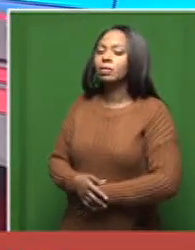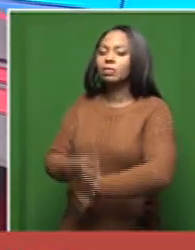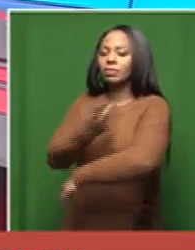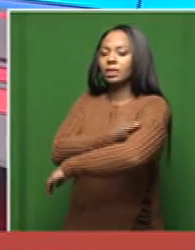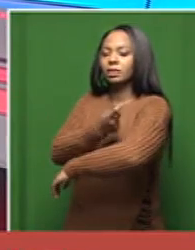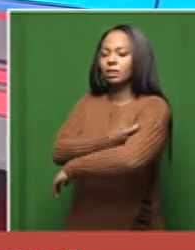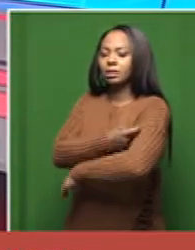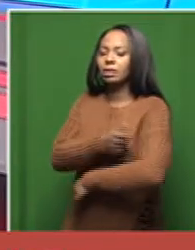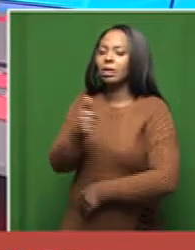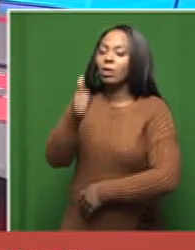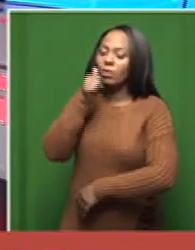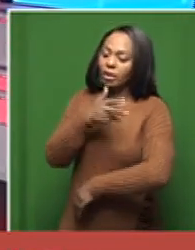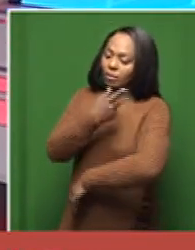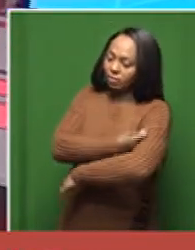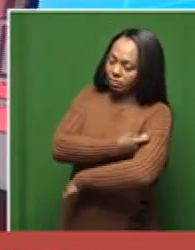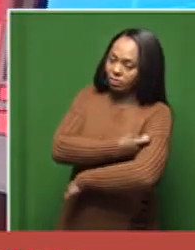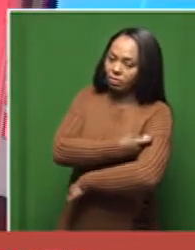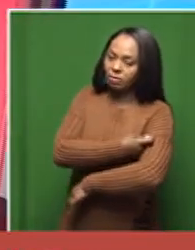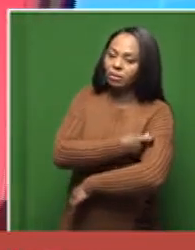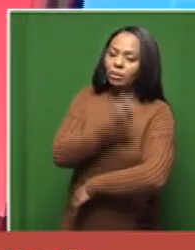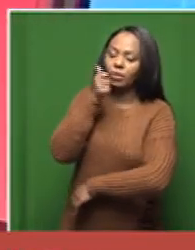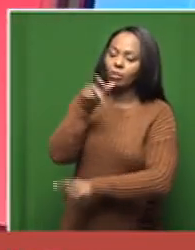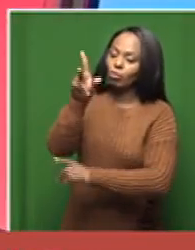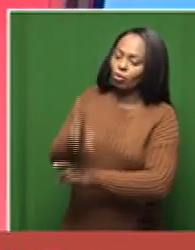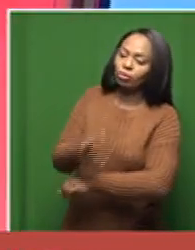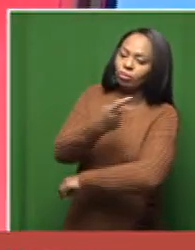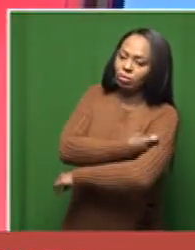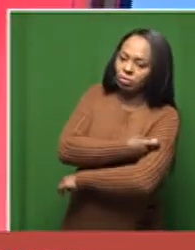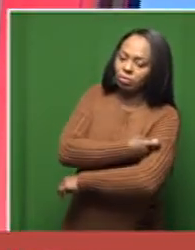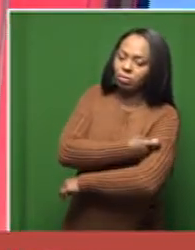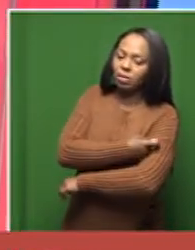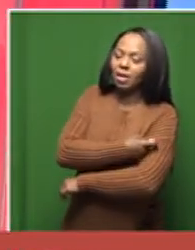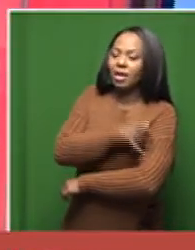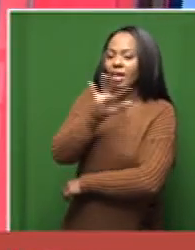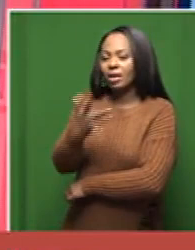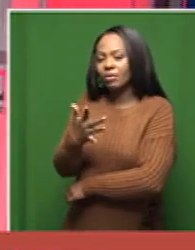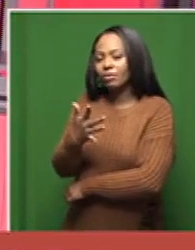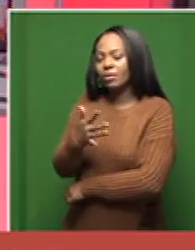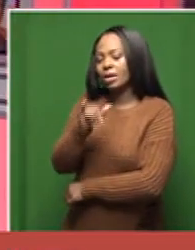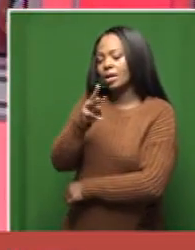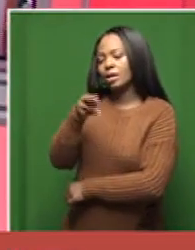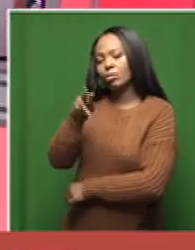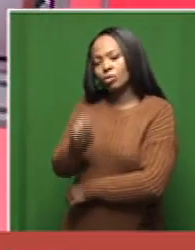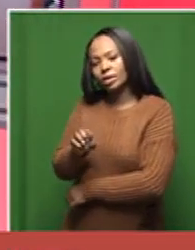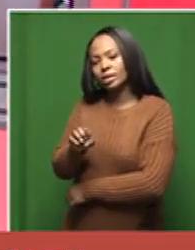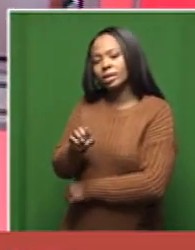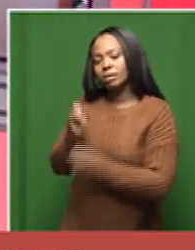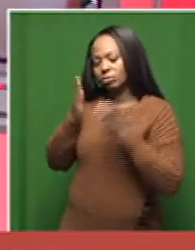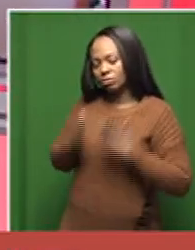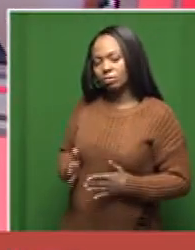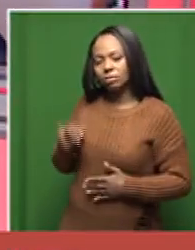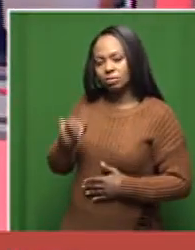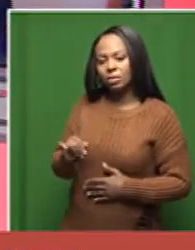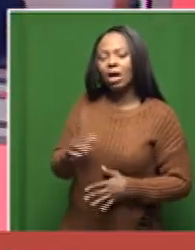By taking the vaccine, can it compromise one's immune system or... the